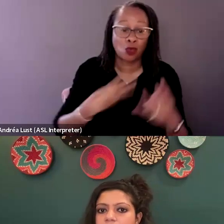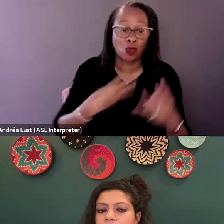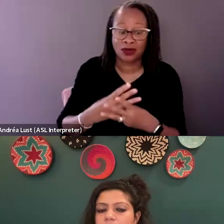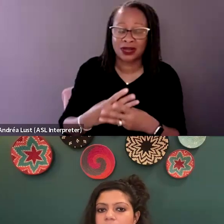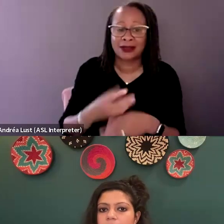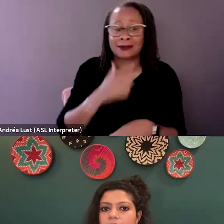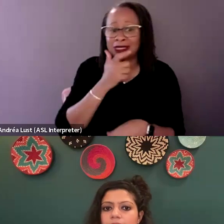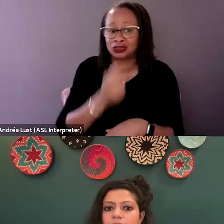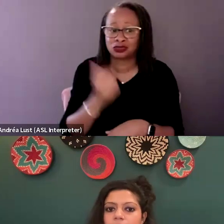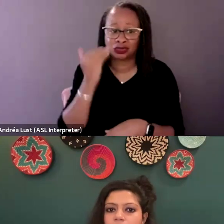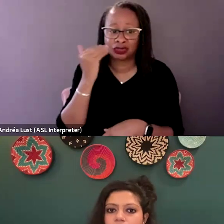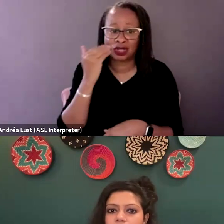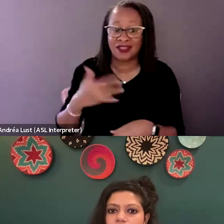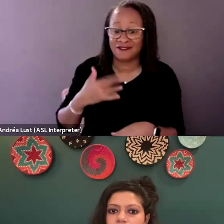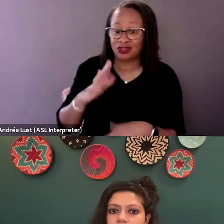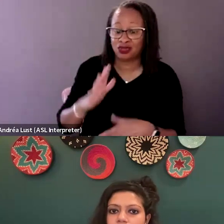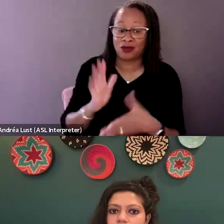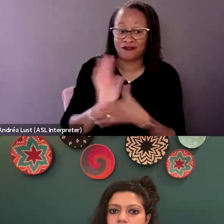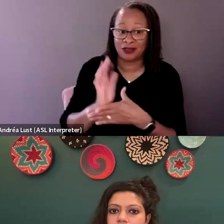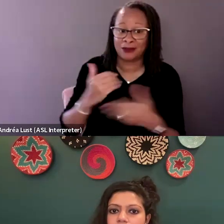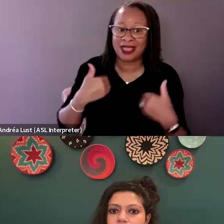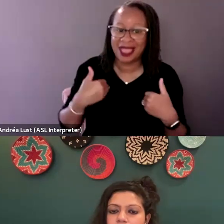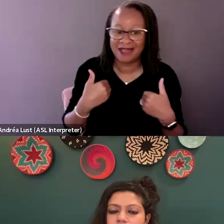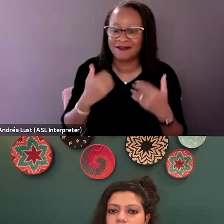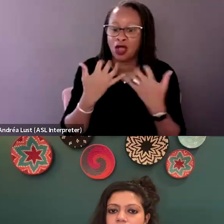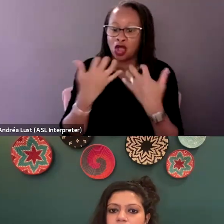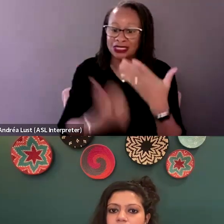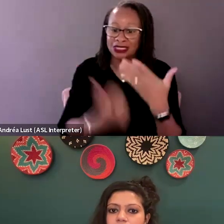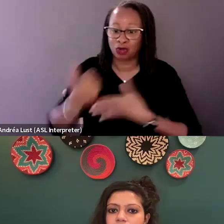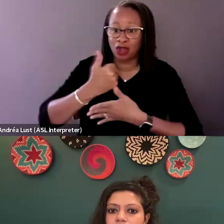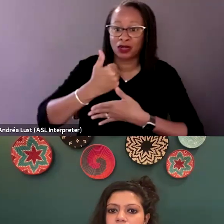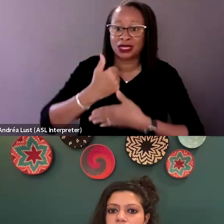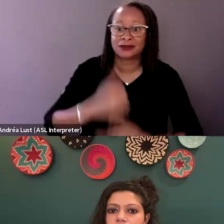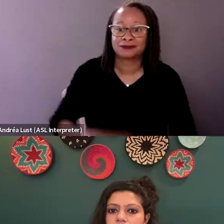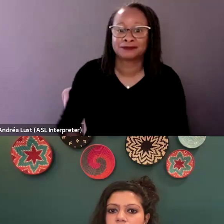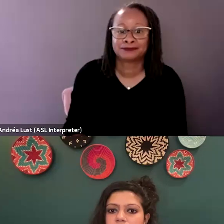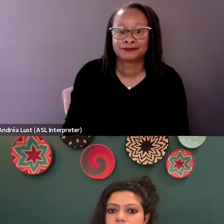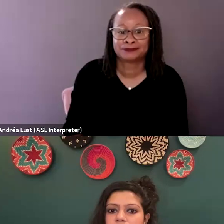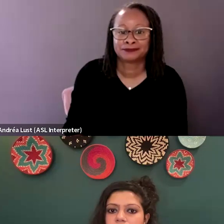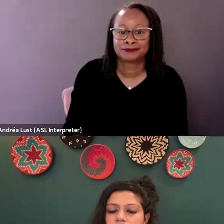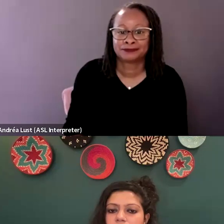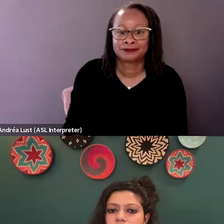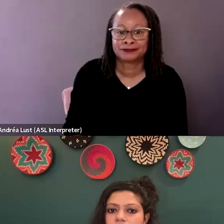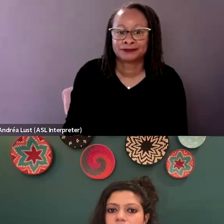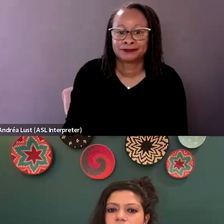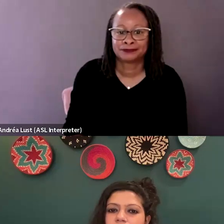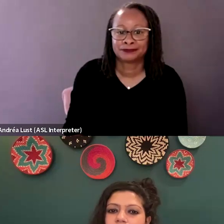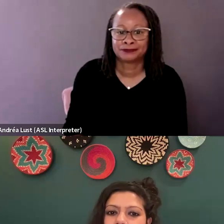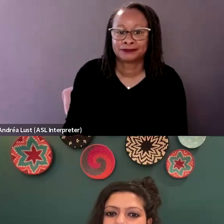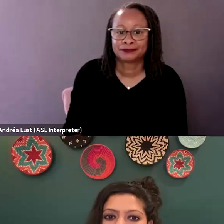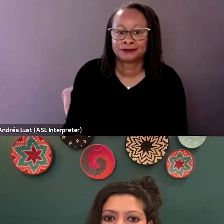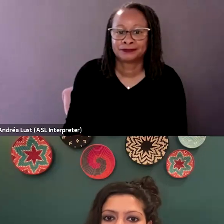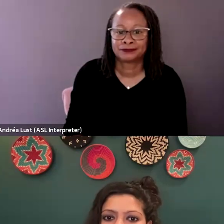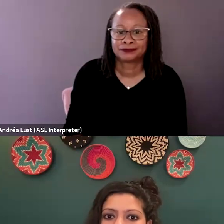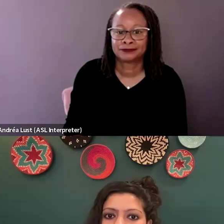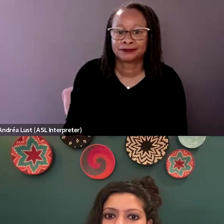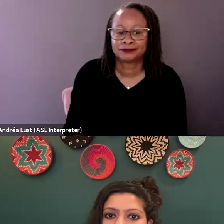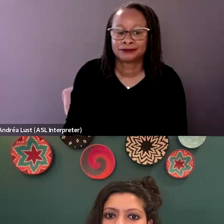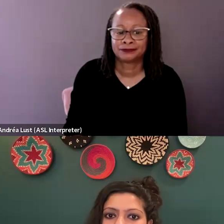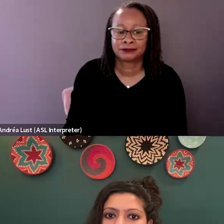Every now and then, like every second day, as I'm sure Koval is, many people come to me with projects. And the truth is that I'm now